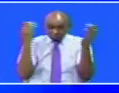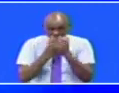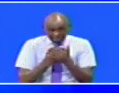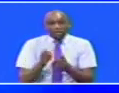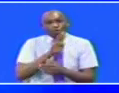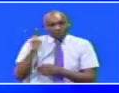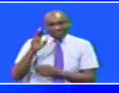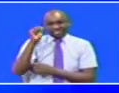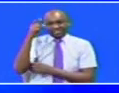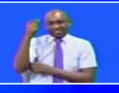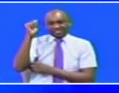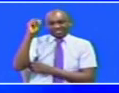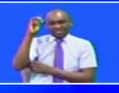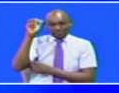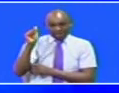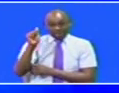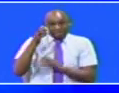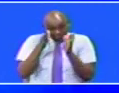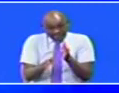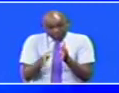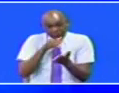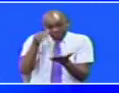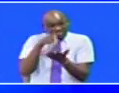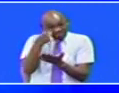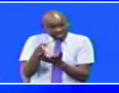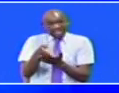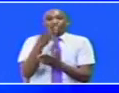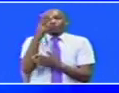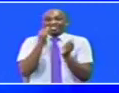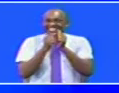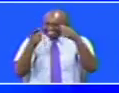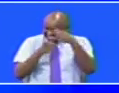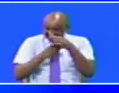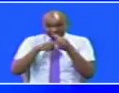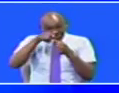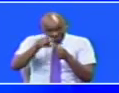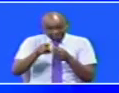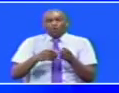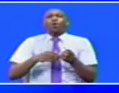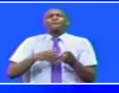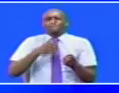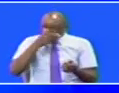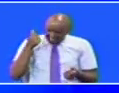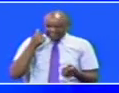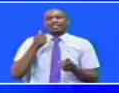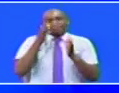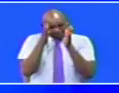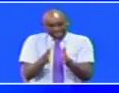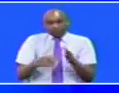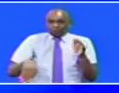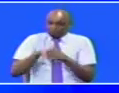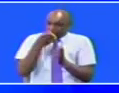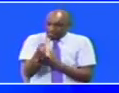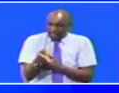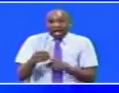And Stima midfielder Kenneth Muguna was named the 2016 Kenya Premier League Most Valuable Player at a gala